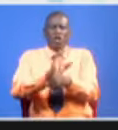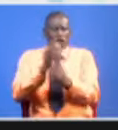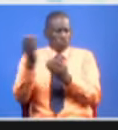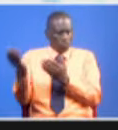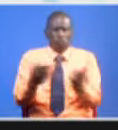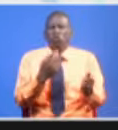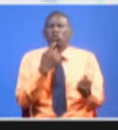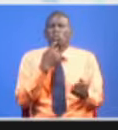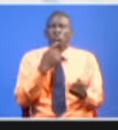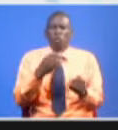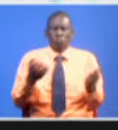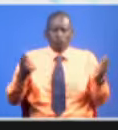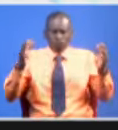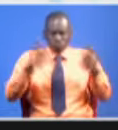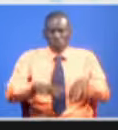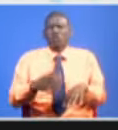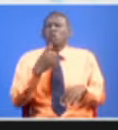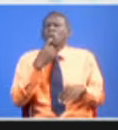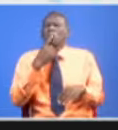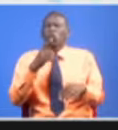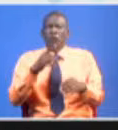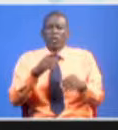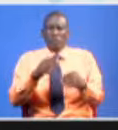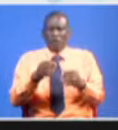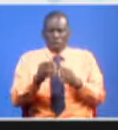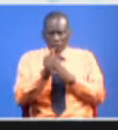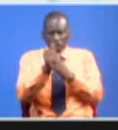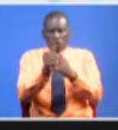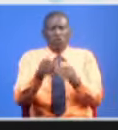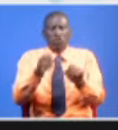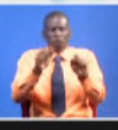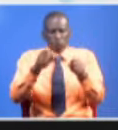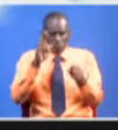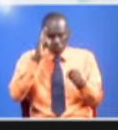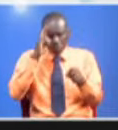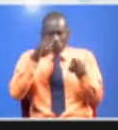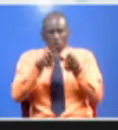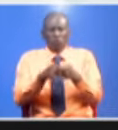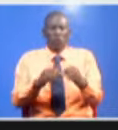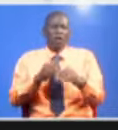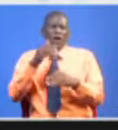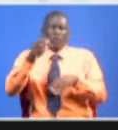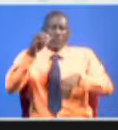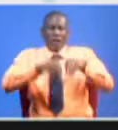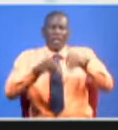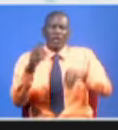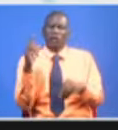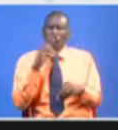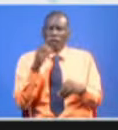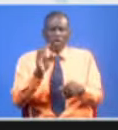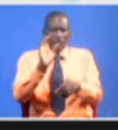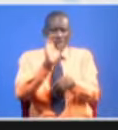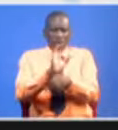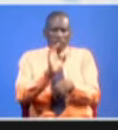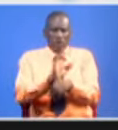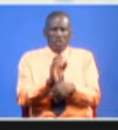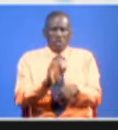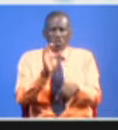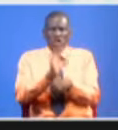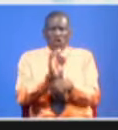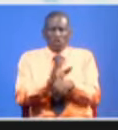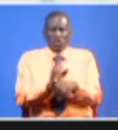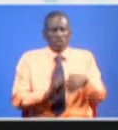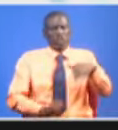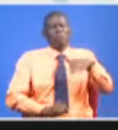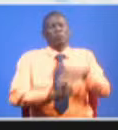Moi era down, actually. And you remember during the post-election violence, the church stood with